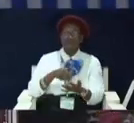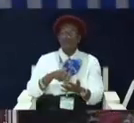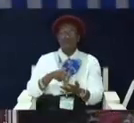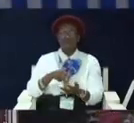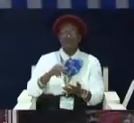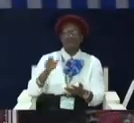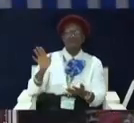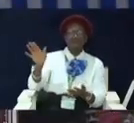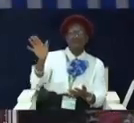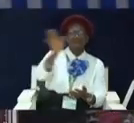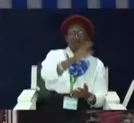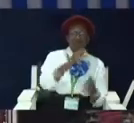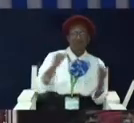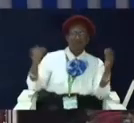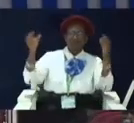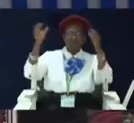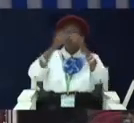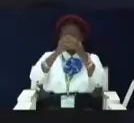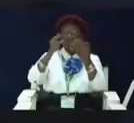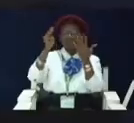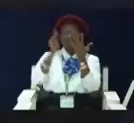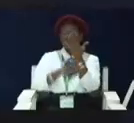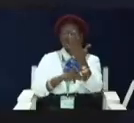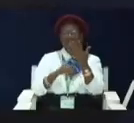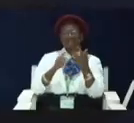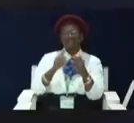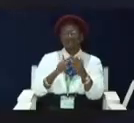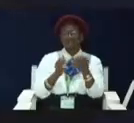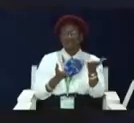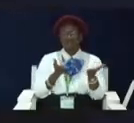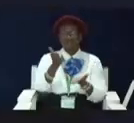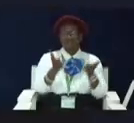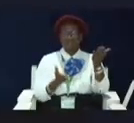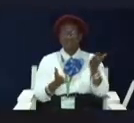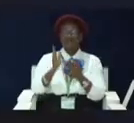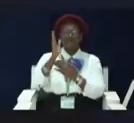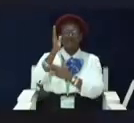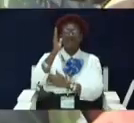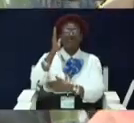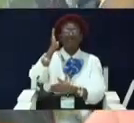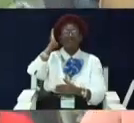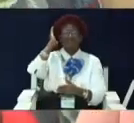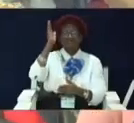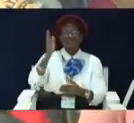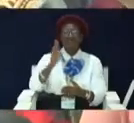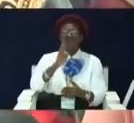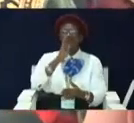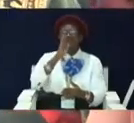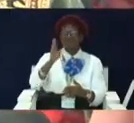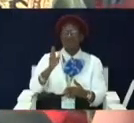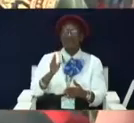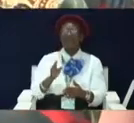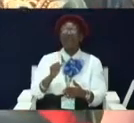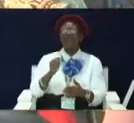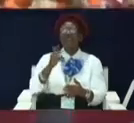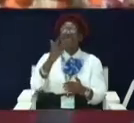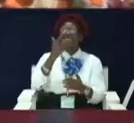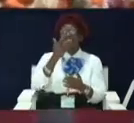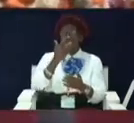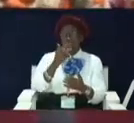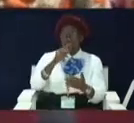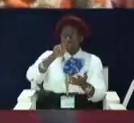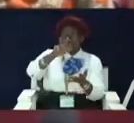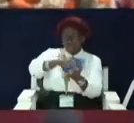Your commitment to serve God will be triple. Ifaraji yin lati sin Olorun na yo je iloko